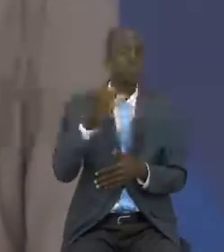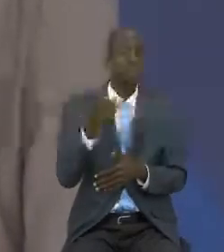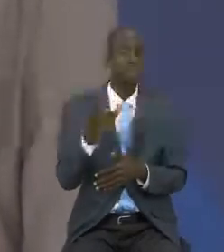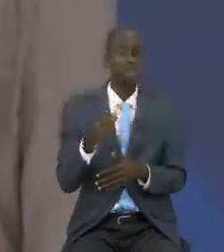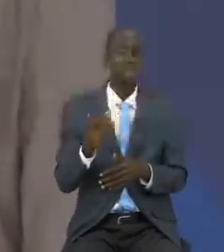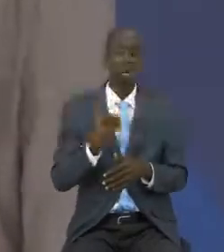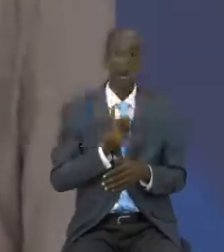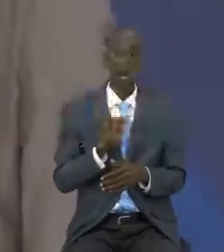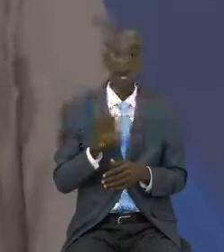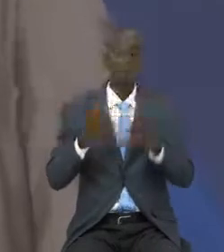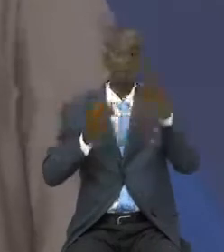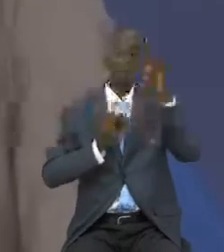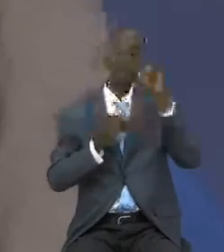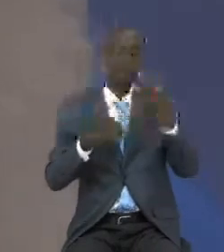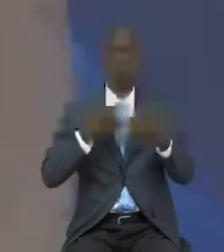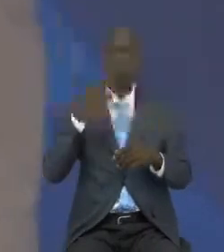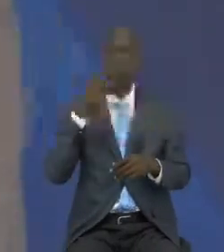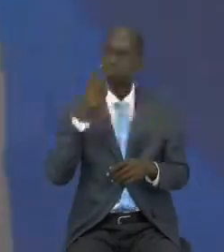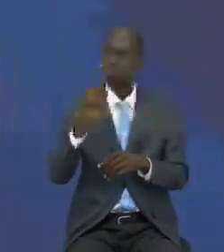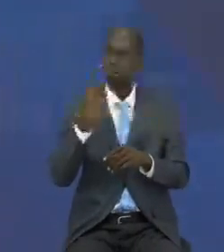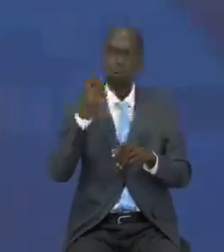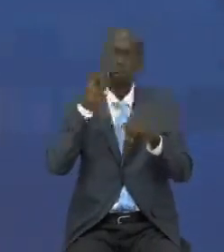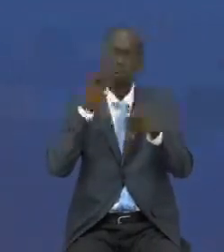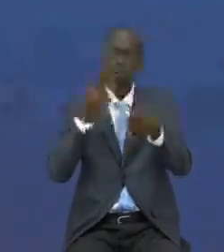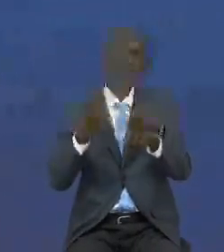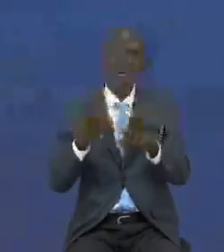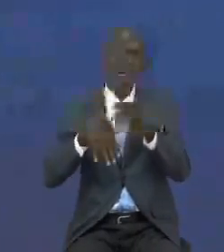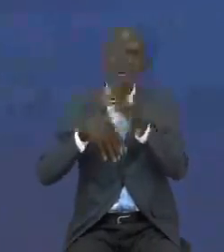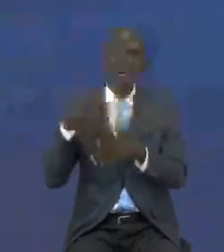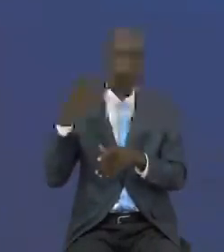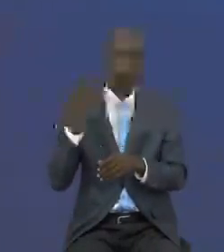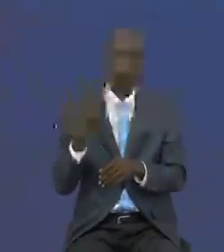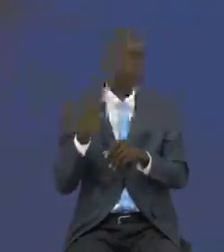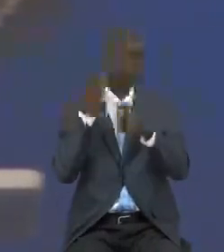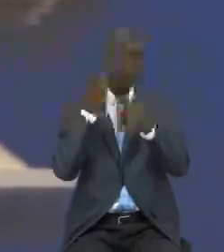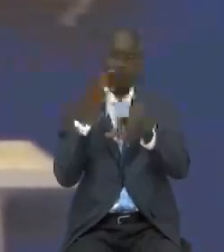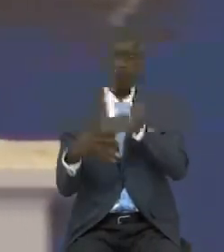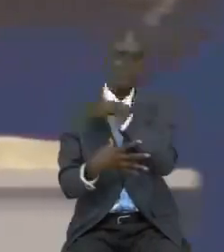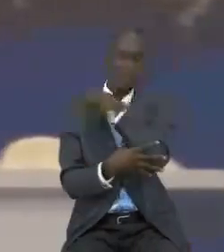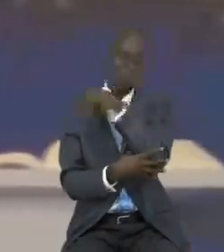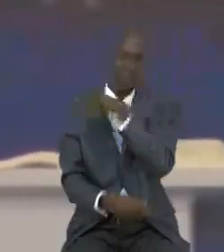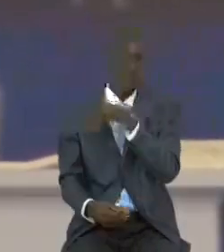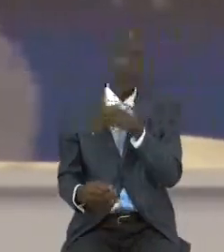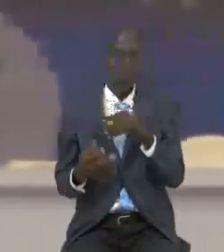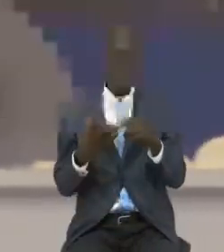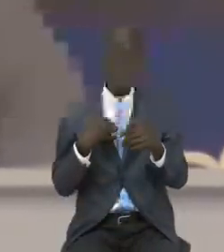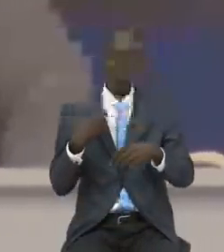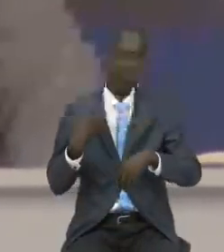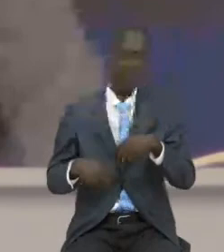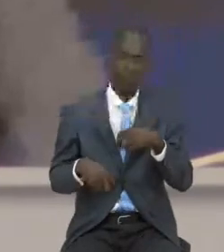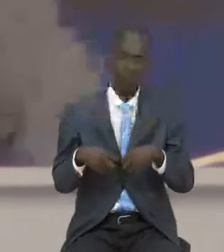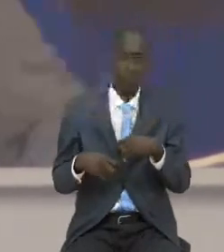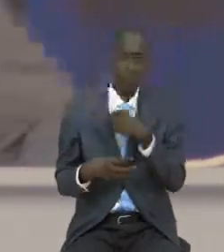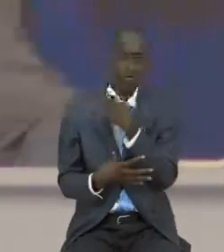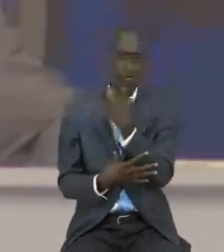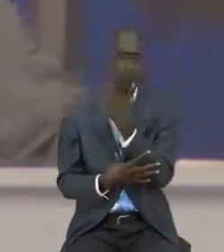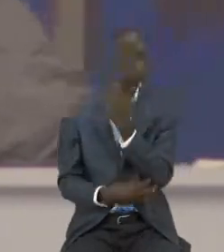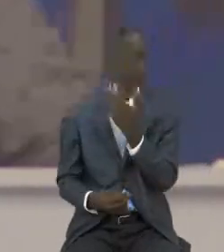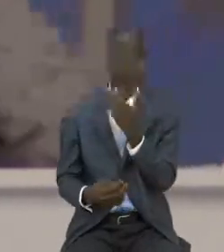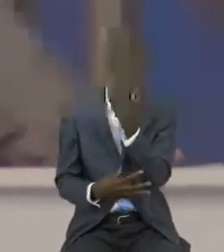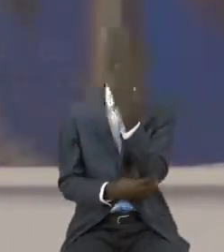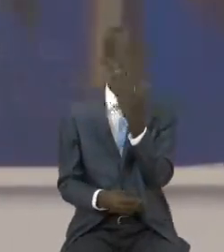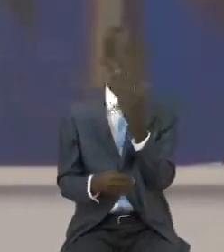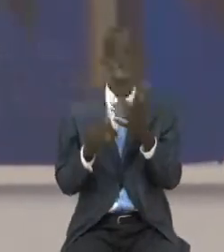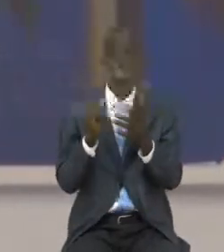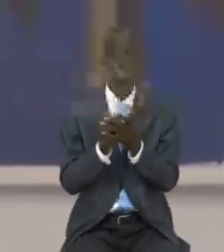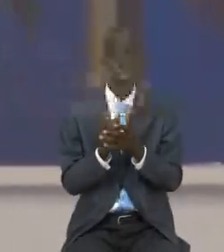commanded her out of her poverty and penury. I have commanded her that she